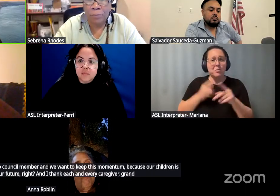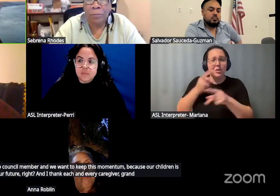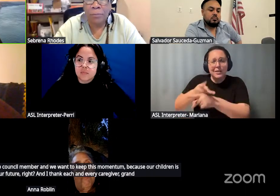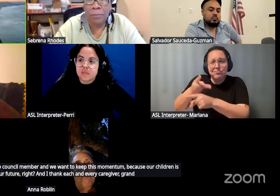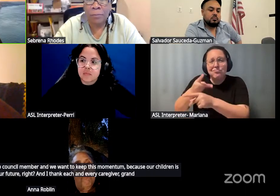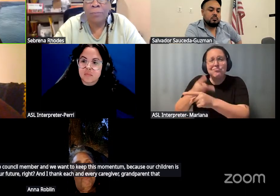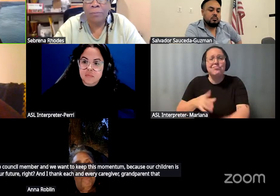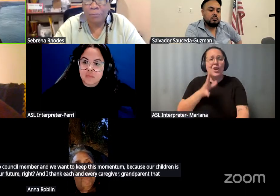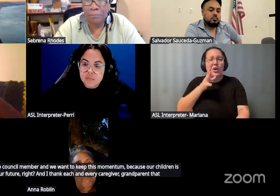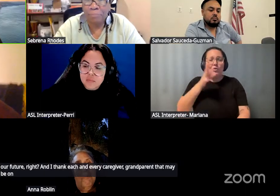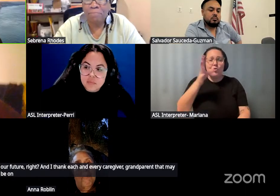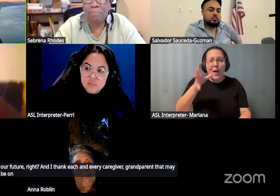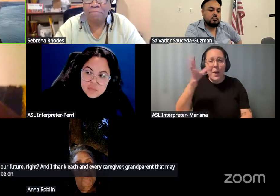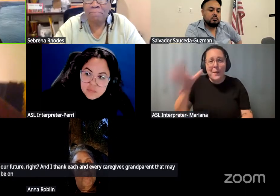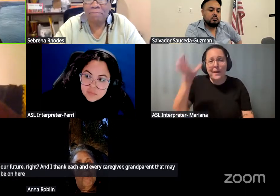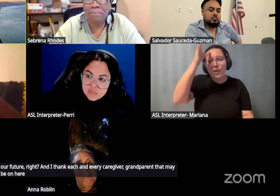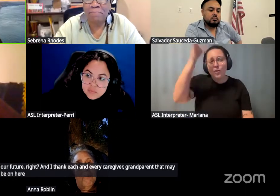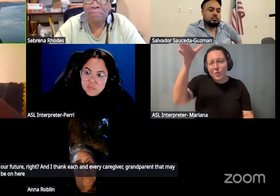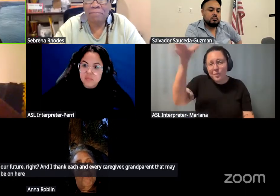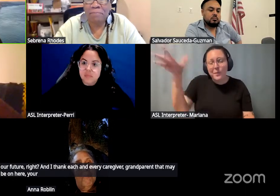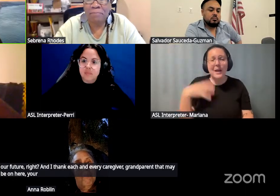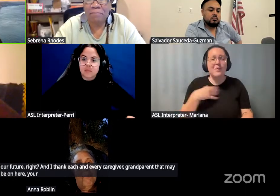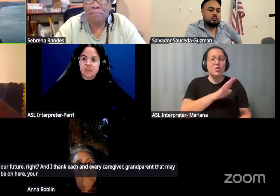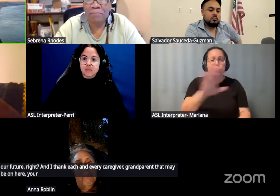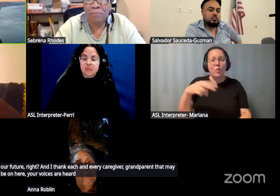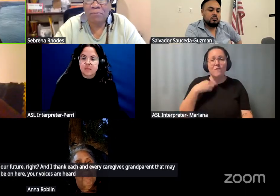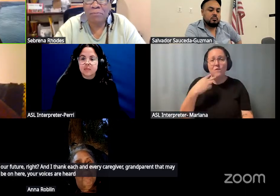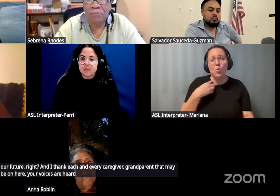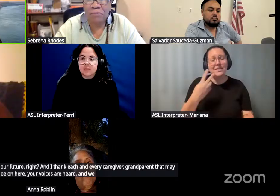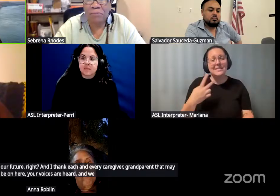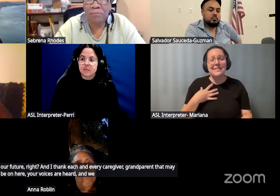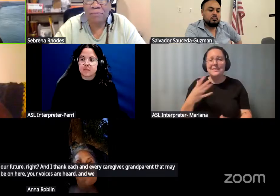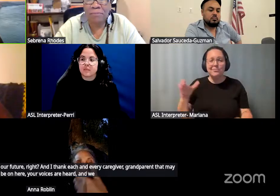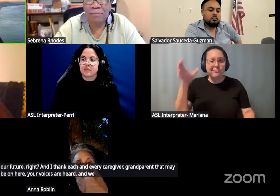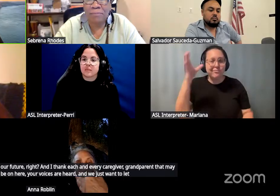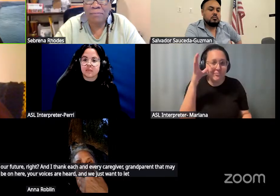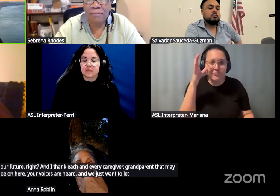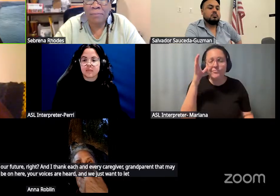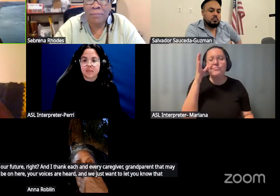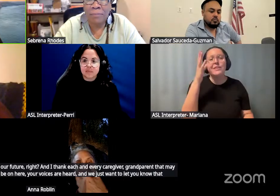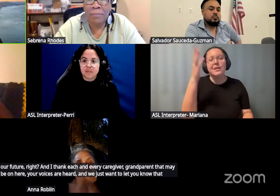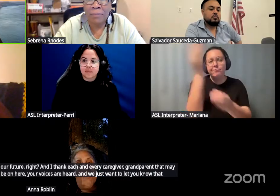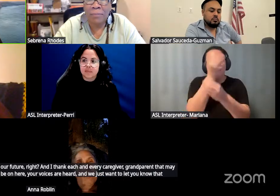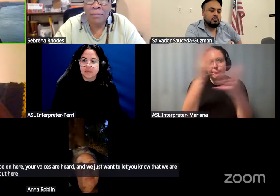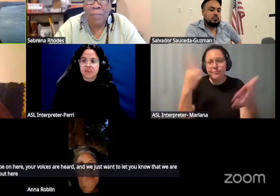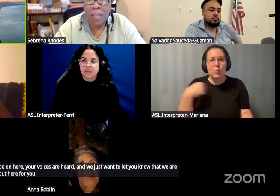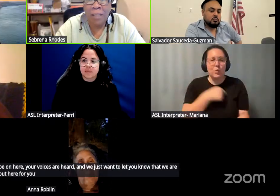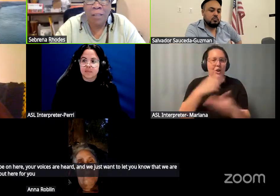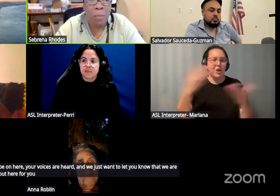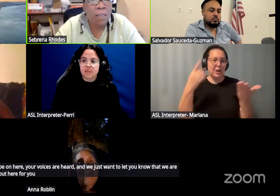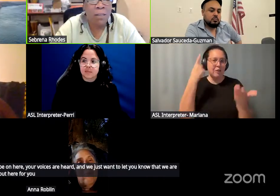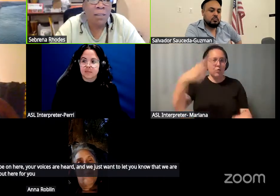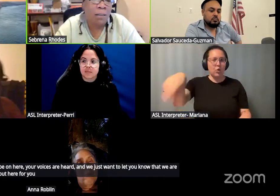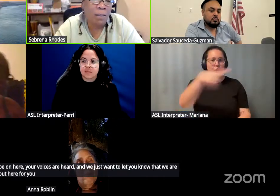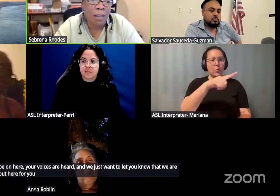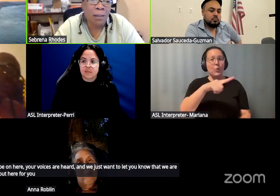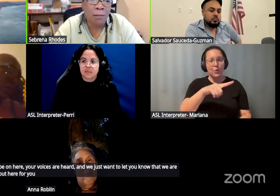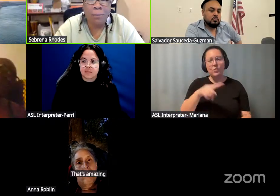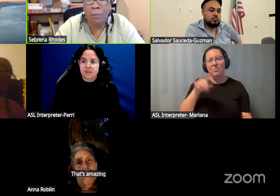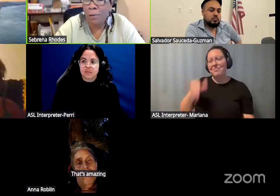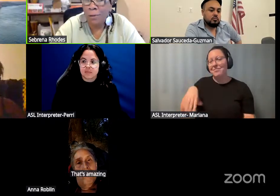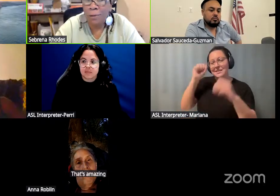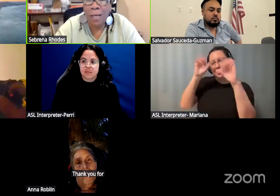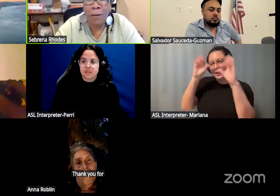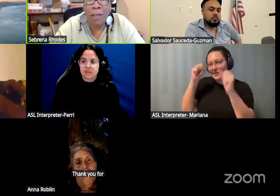be on here. Your voices are heard, and we just want to let you know that we are out here for you. That's Thank you for amazing. your